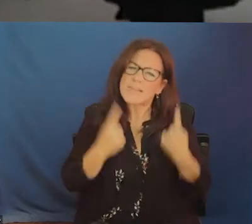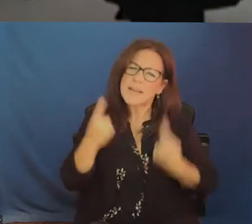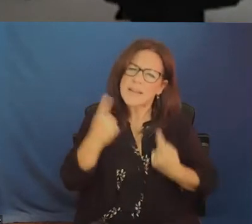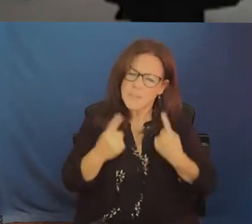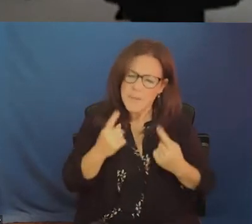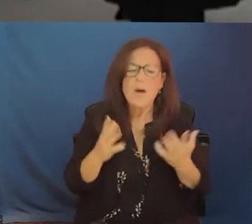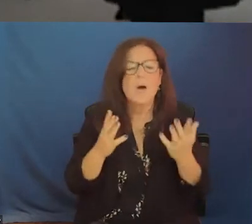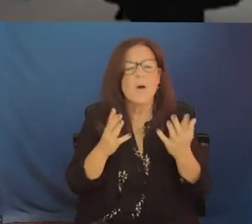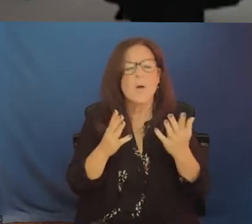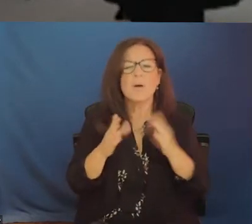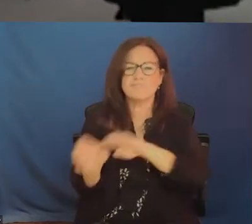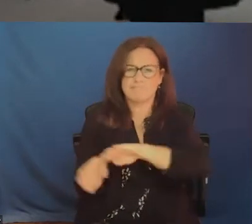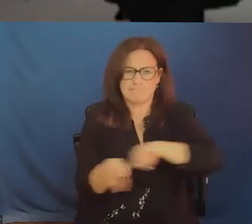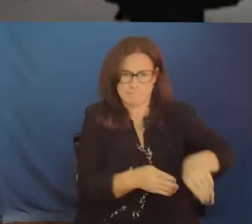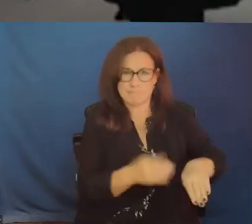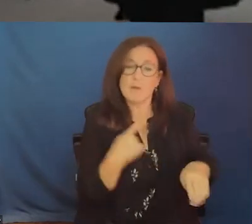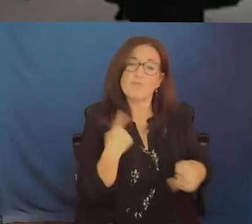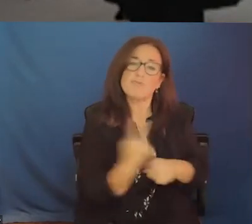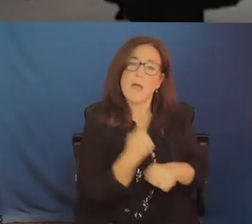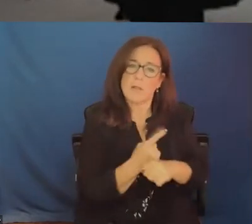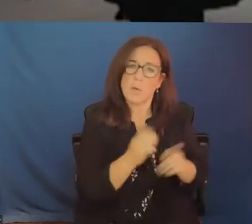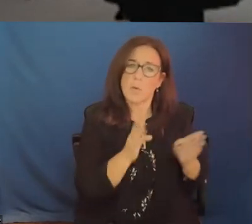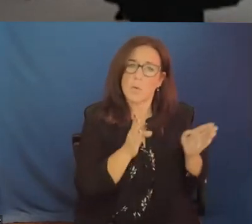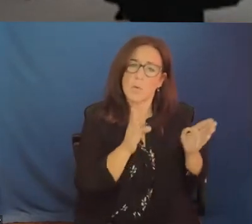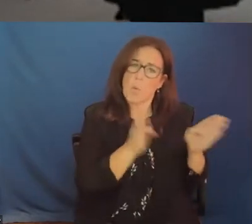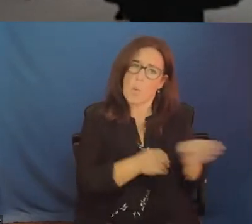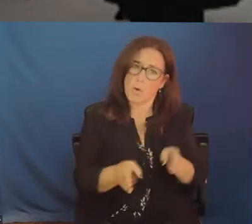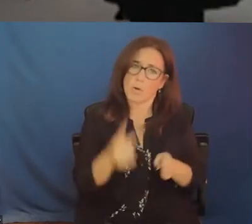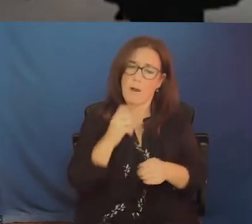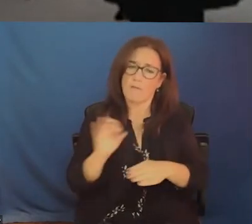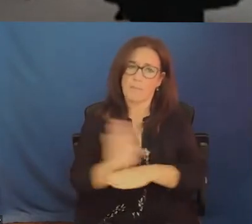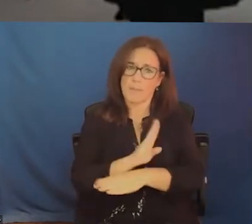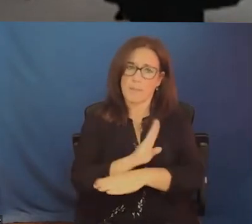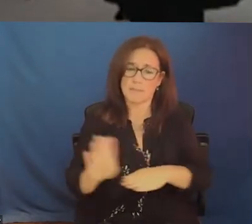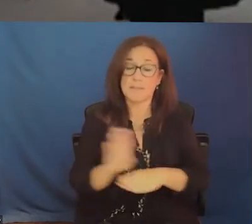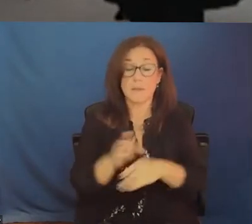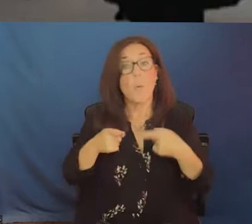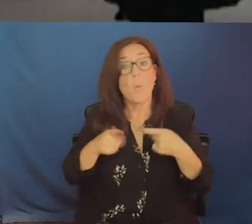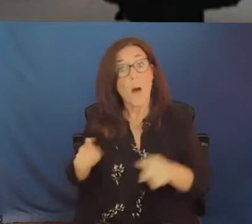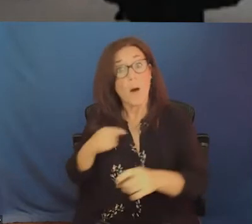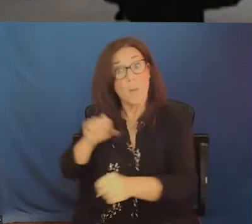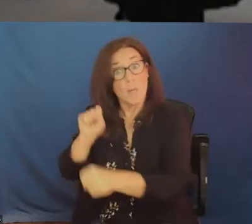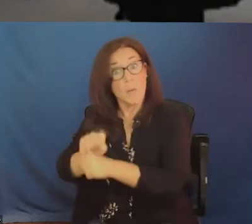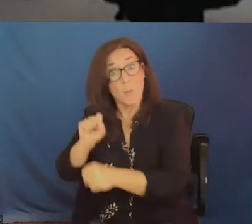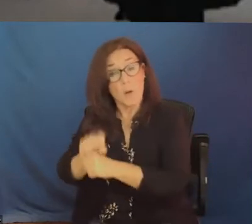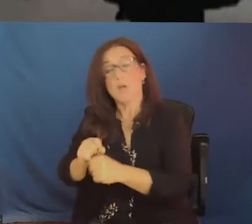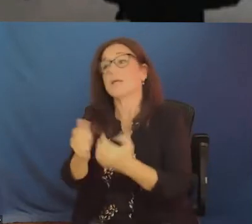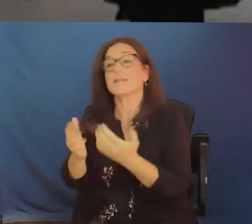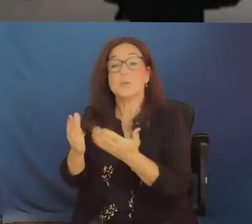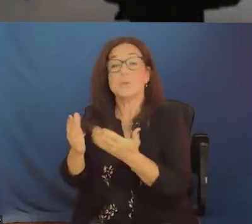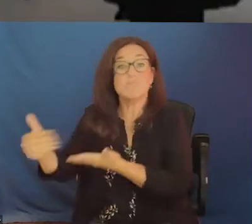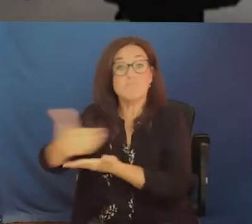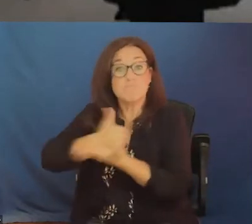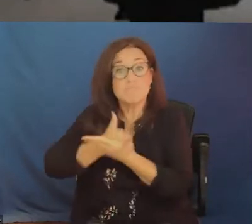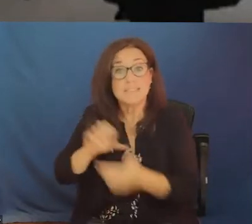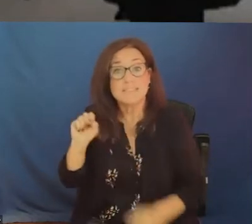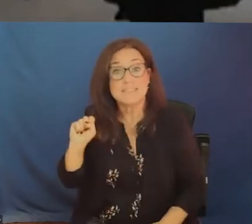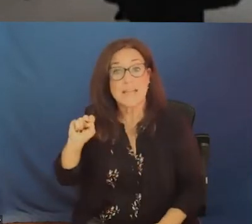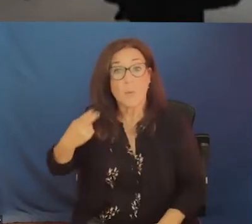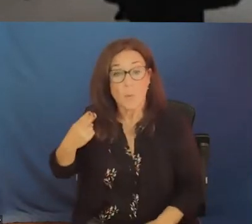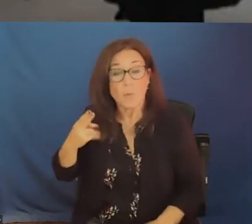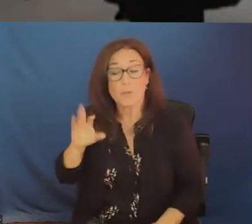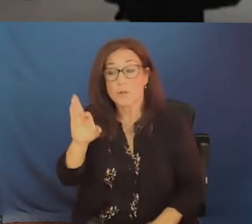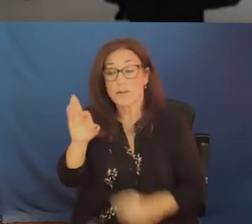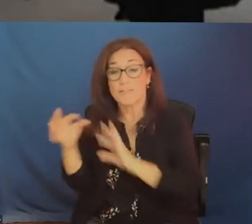order of business while we work swiftly and with resolve to engage in stakeholder feedback for our local